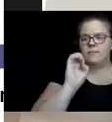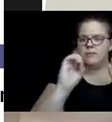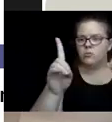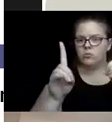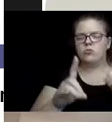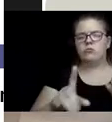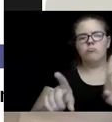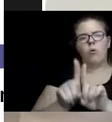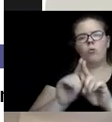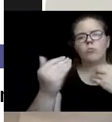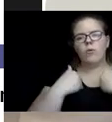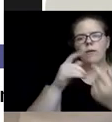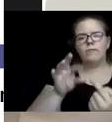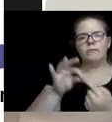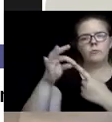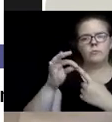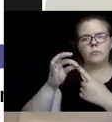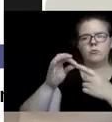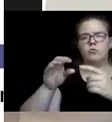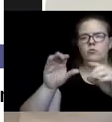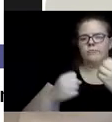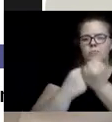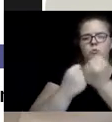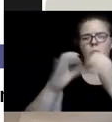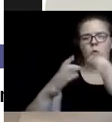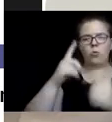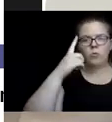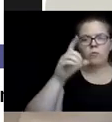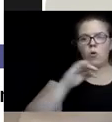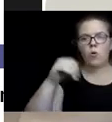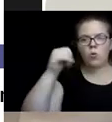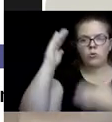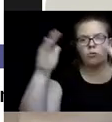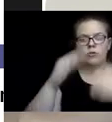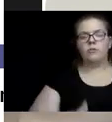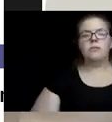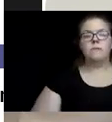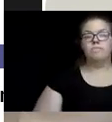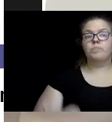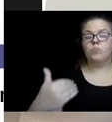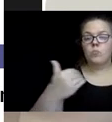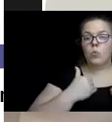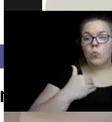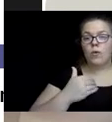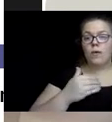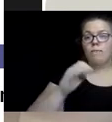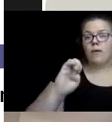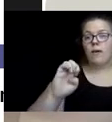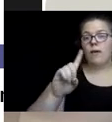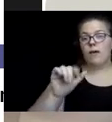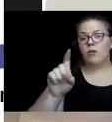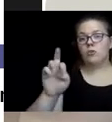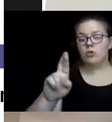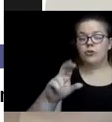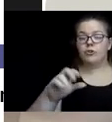a special support group for older adults. We have an elder advocate who works